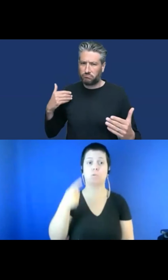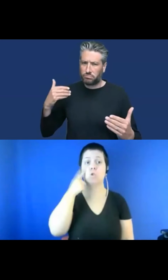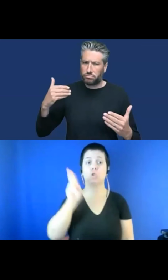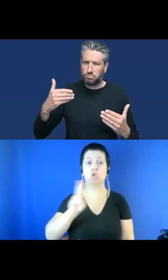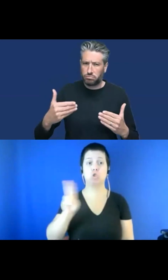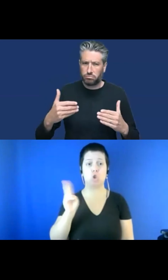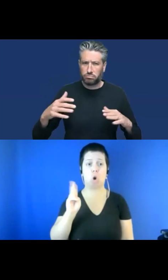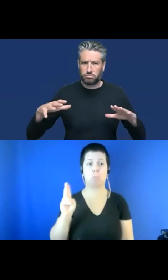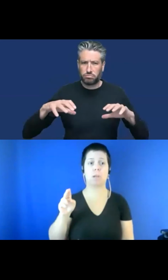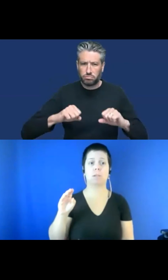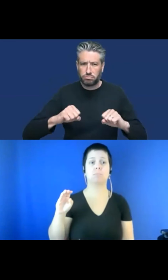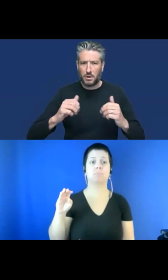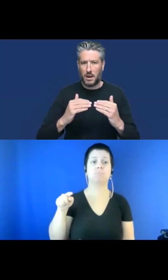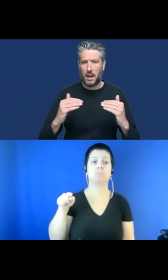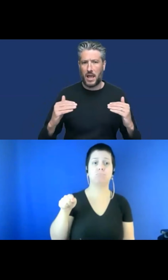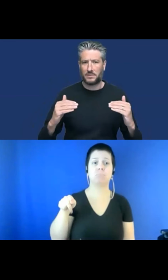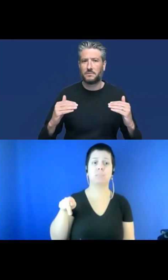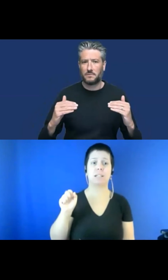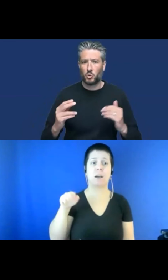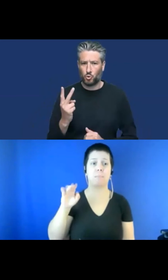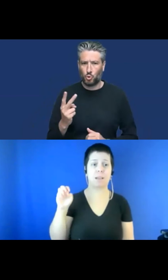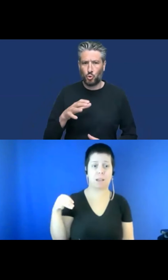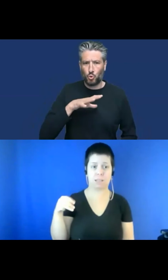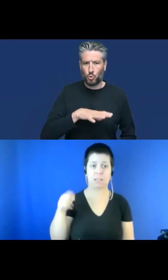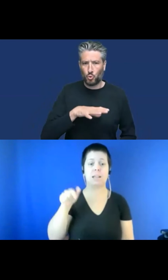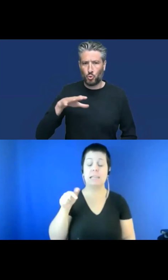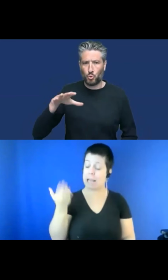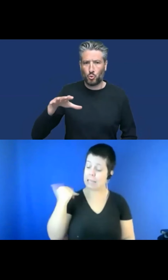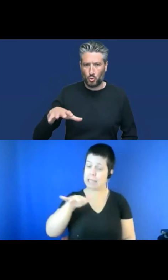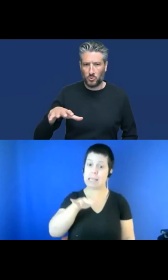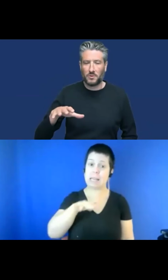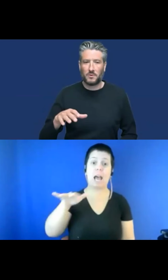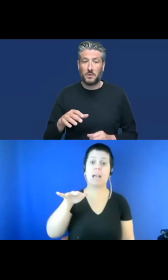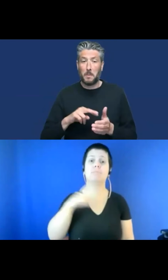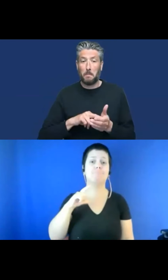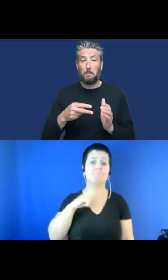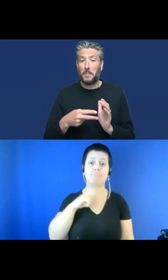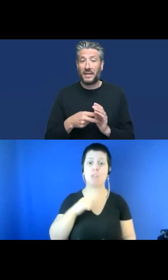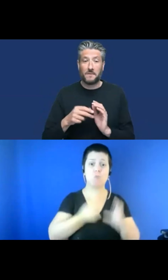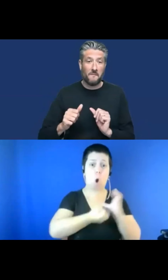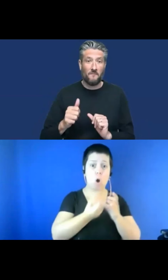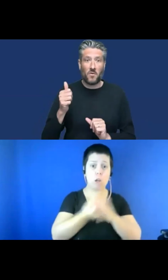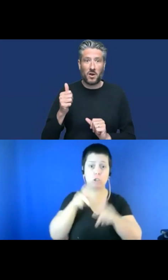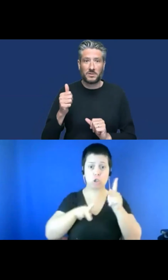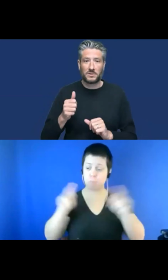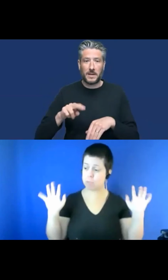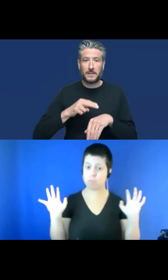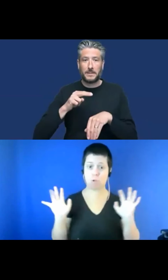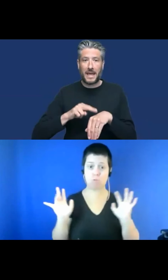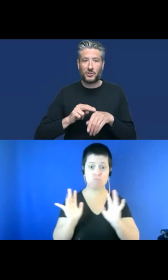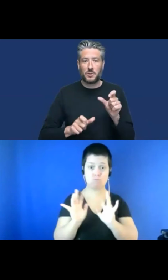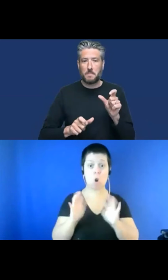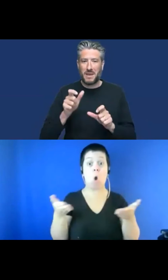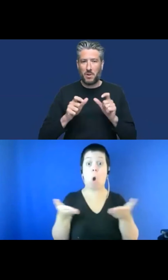as Montreal, is historically known as a gathering place for many First Nations. Today, it is the home to a